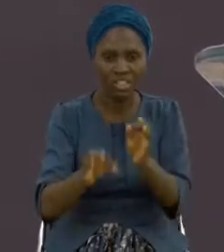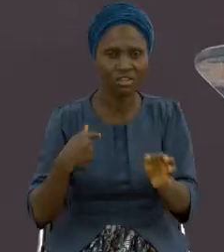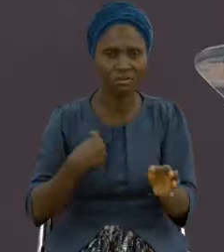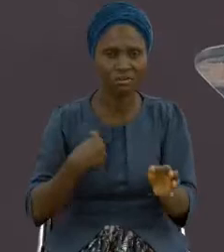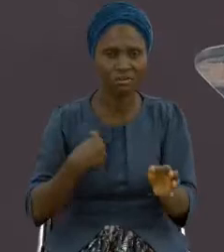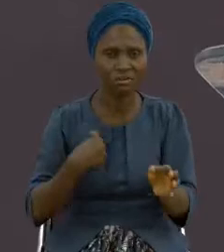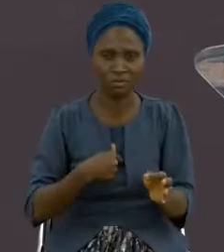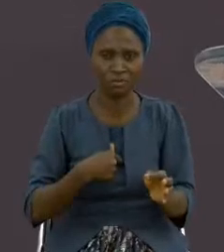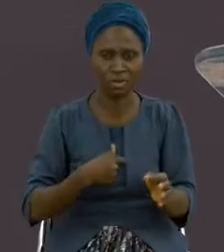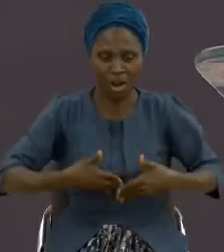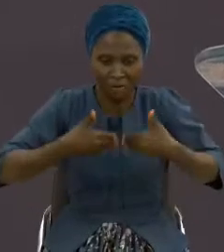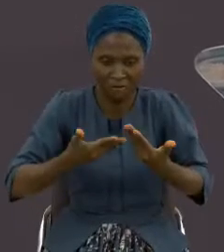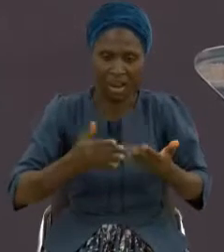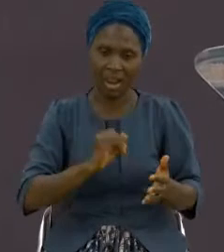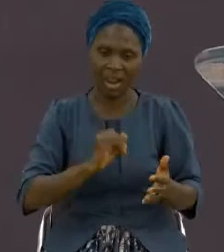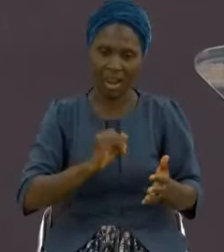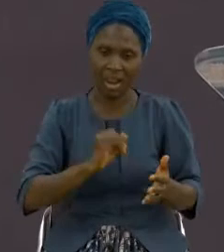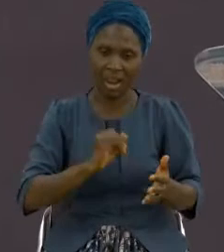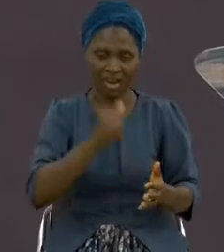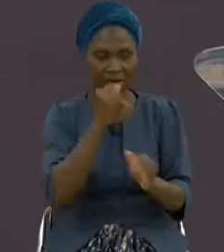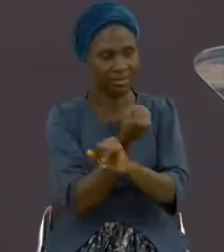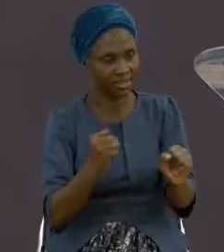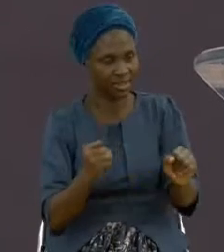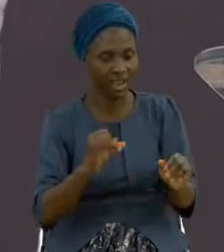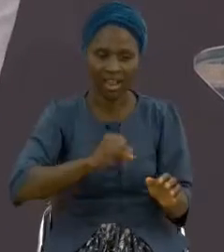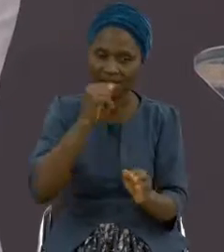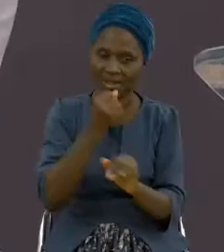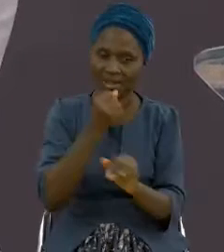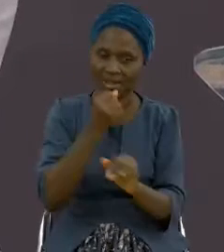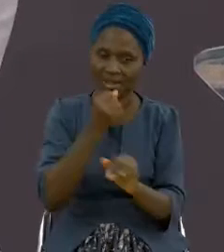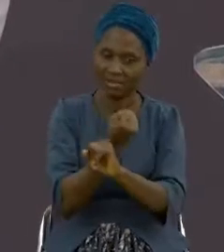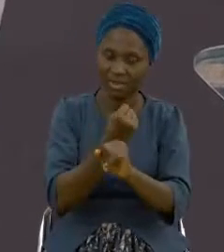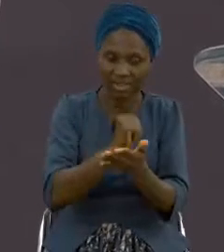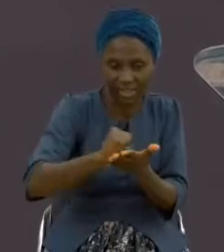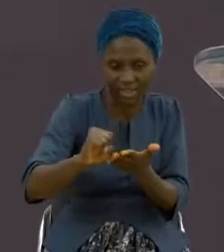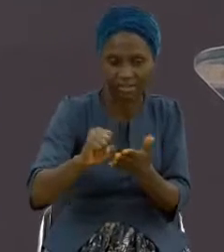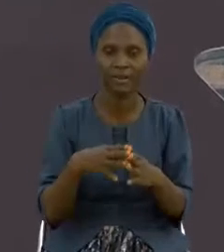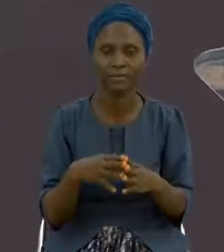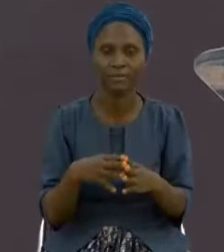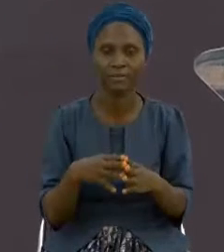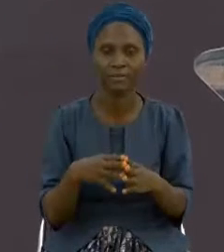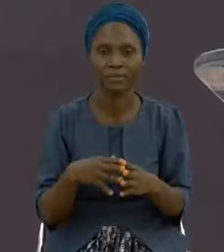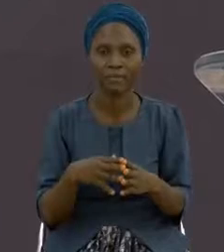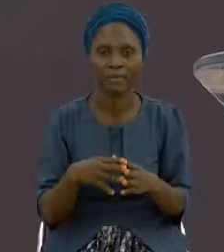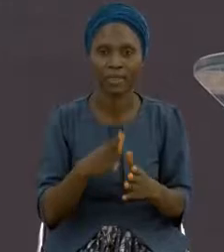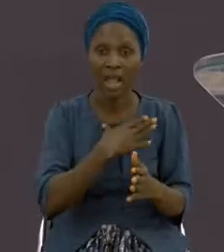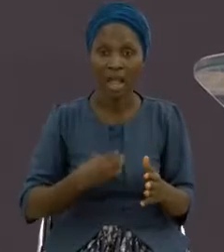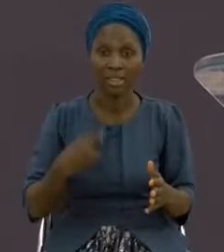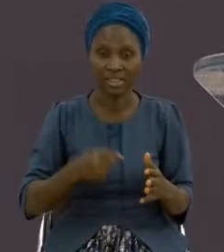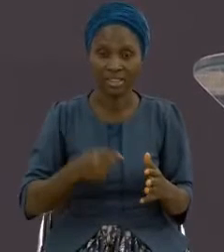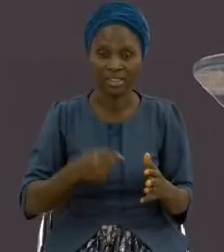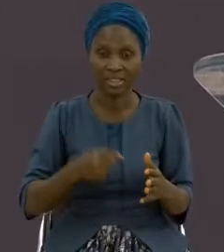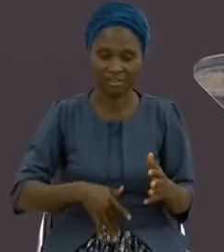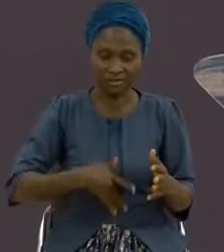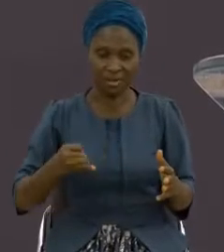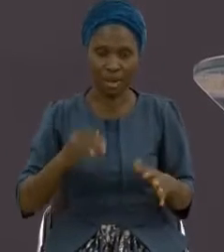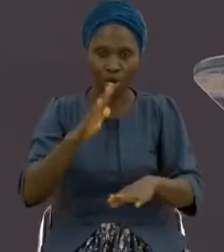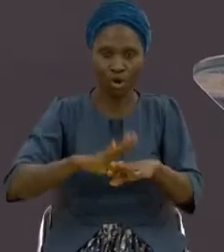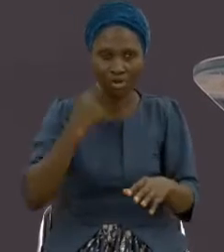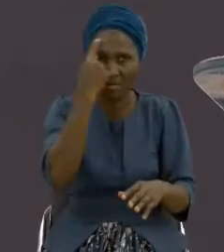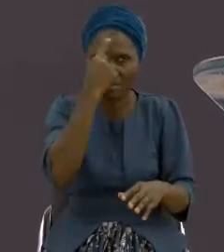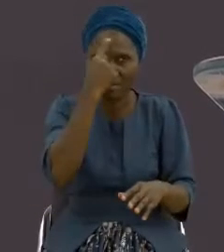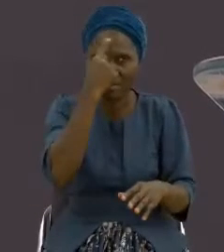am sanctified, and the mood on our faces shows anger,